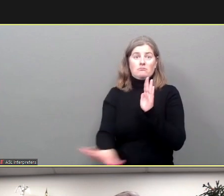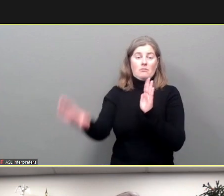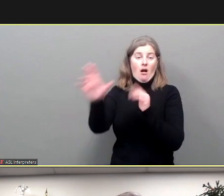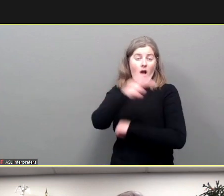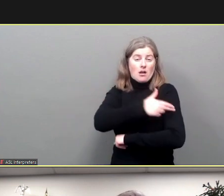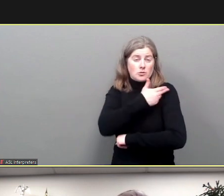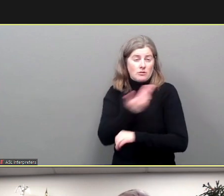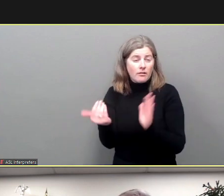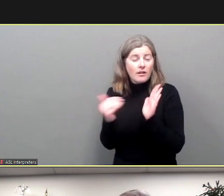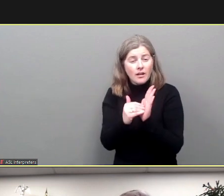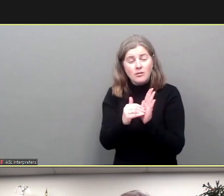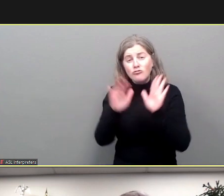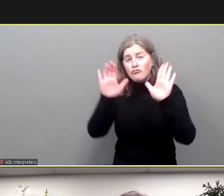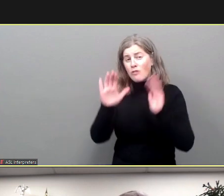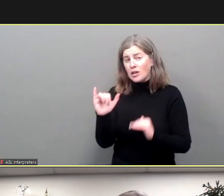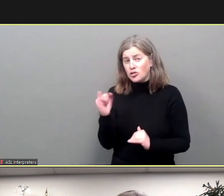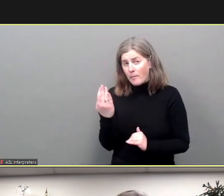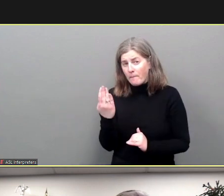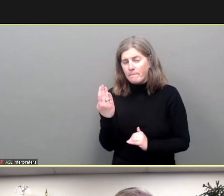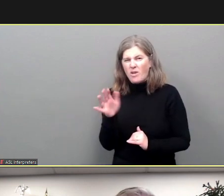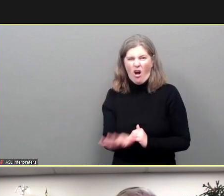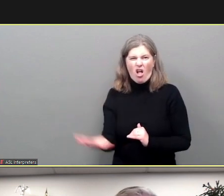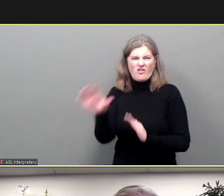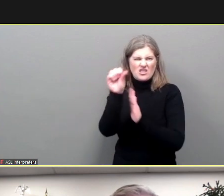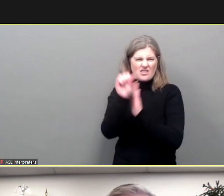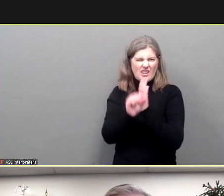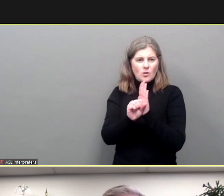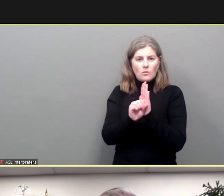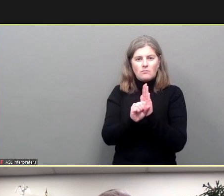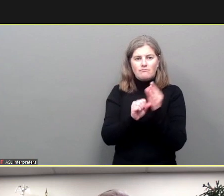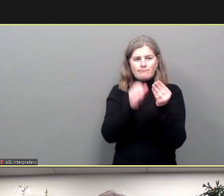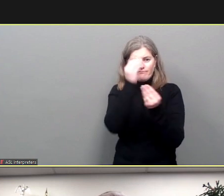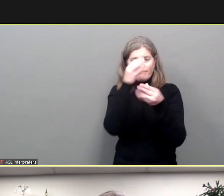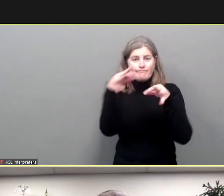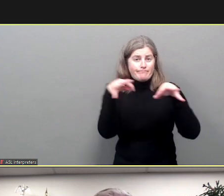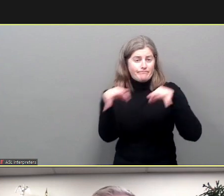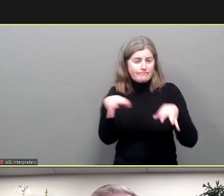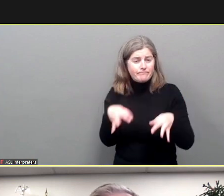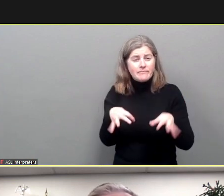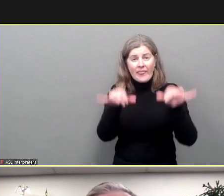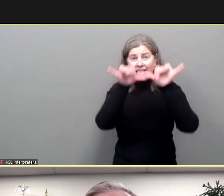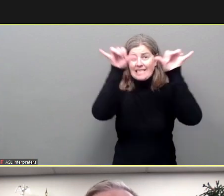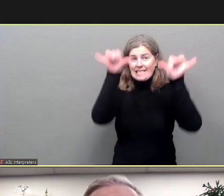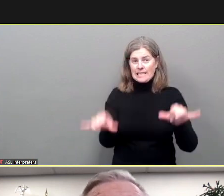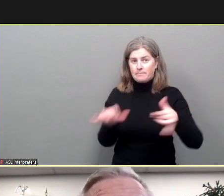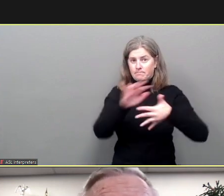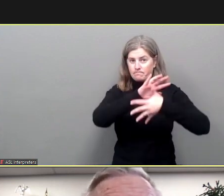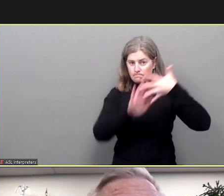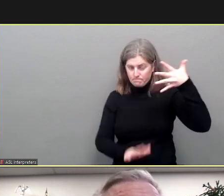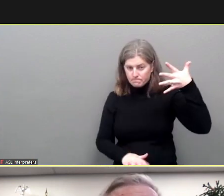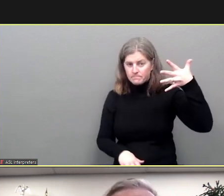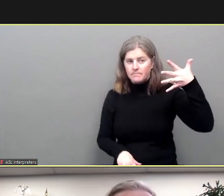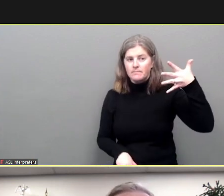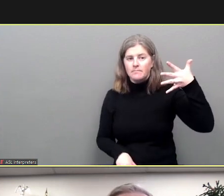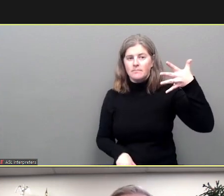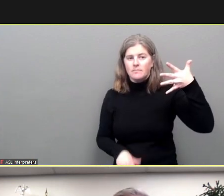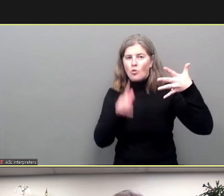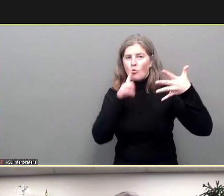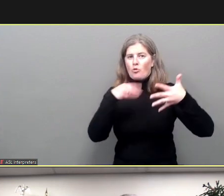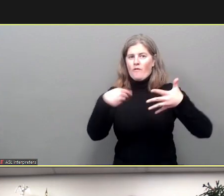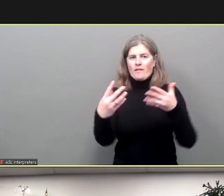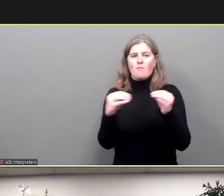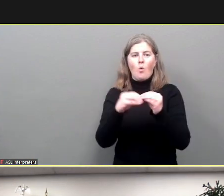again, doing a great job across the state. We've given you everybody whose system is giving more